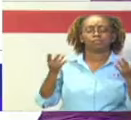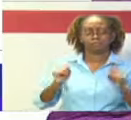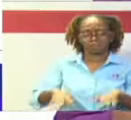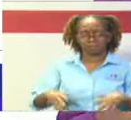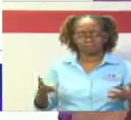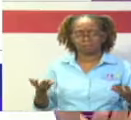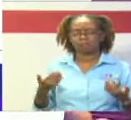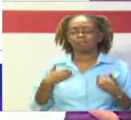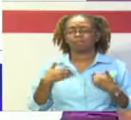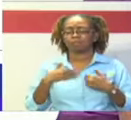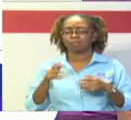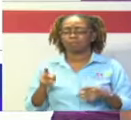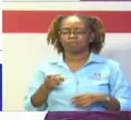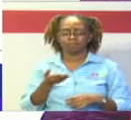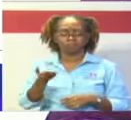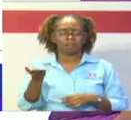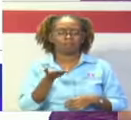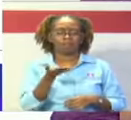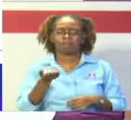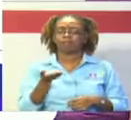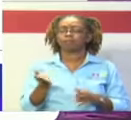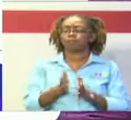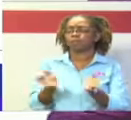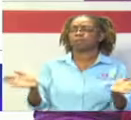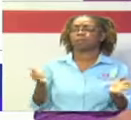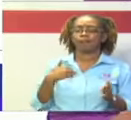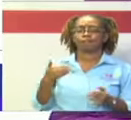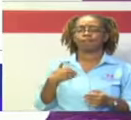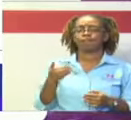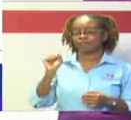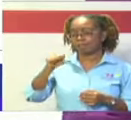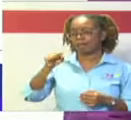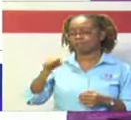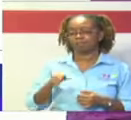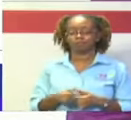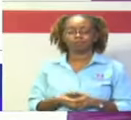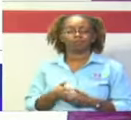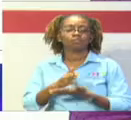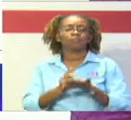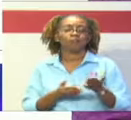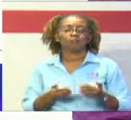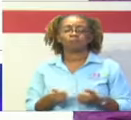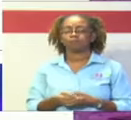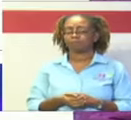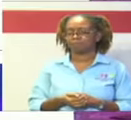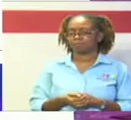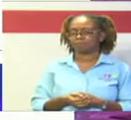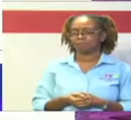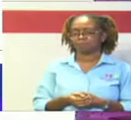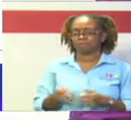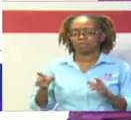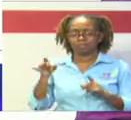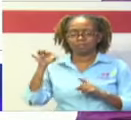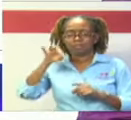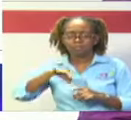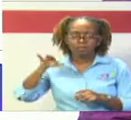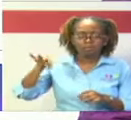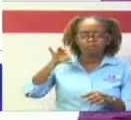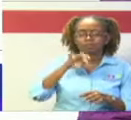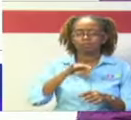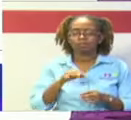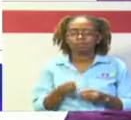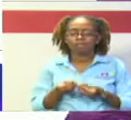population who are infected by the virus, and some of those people, their samples will come to the University of the West Indies in order to determine what sort